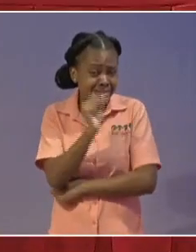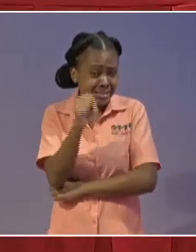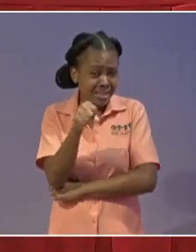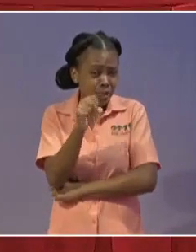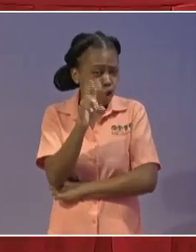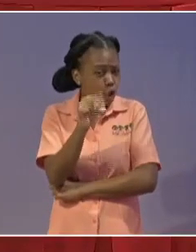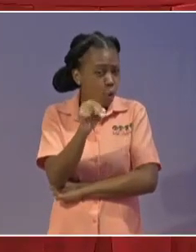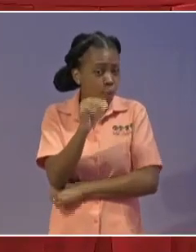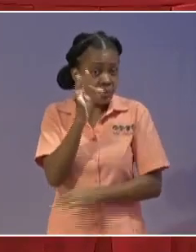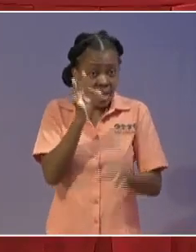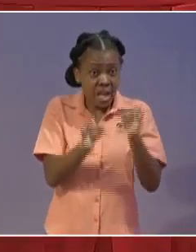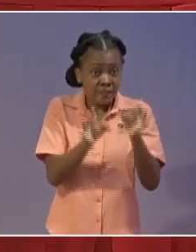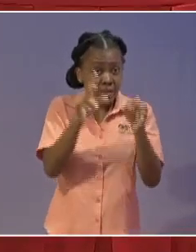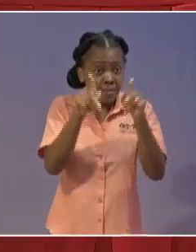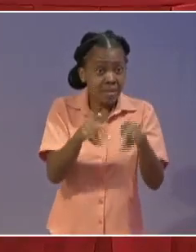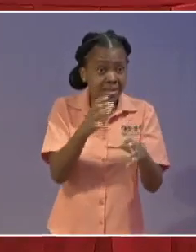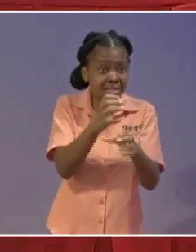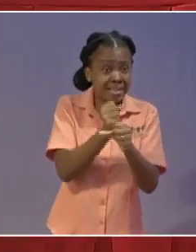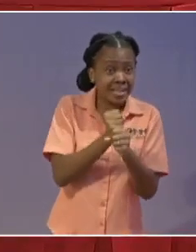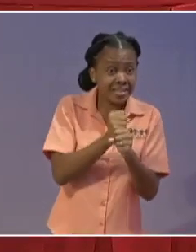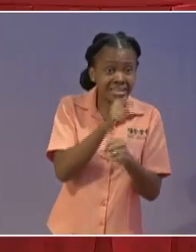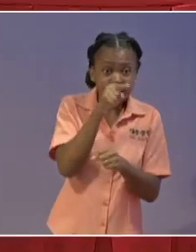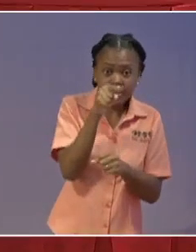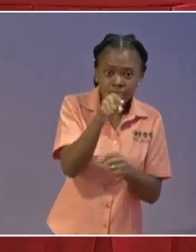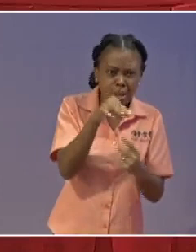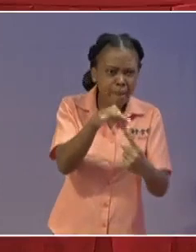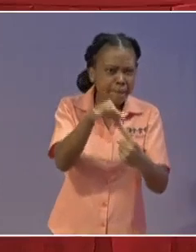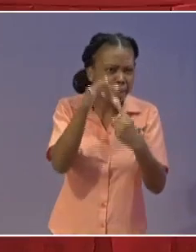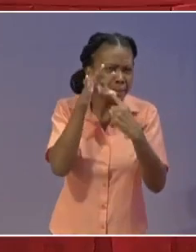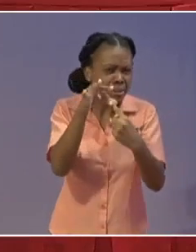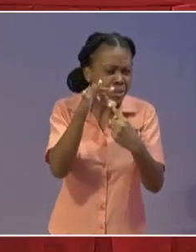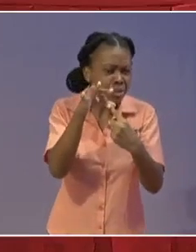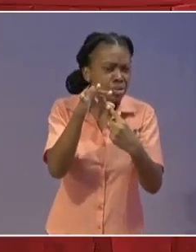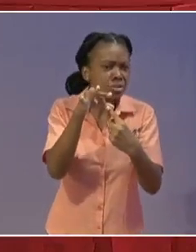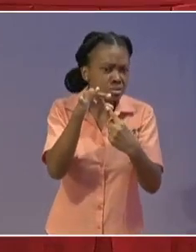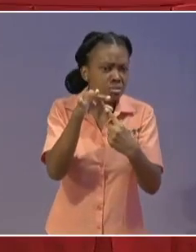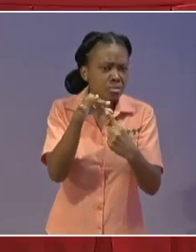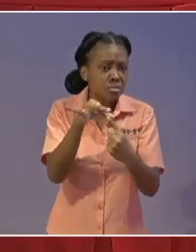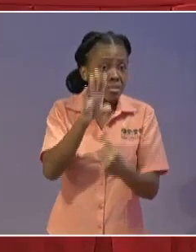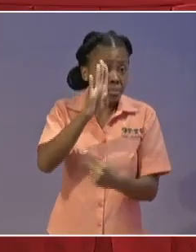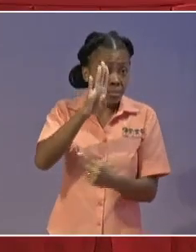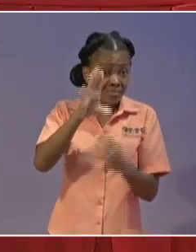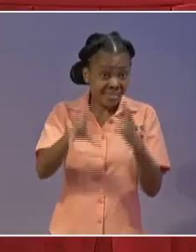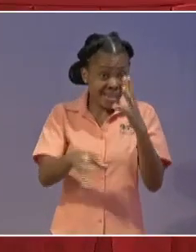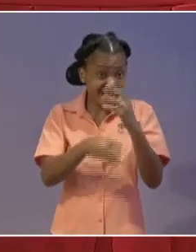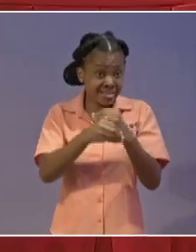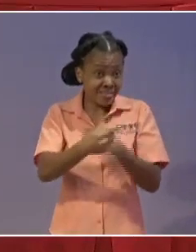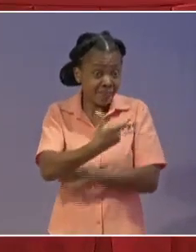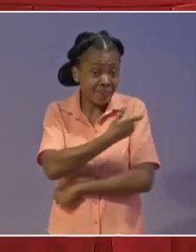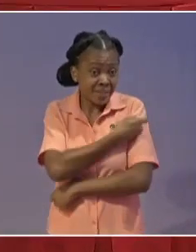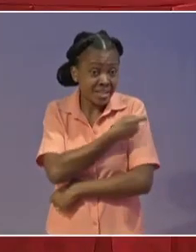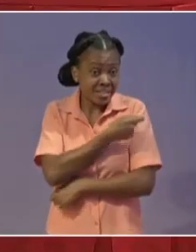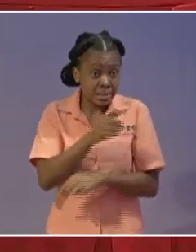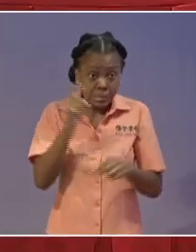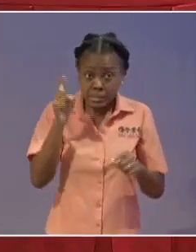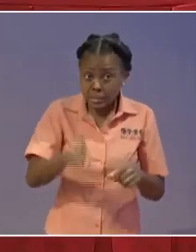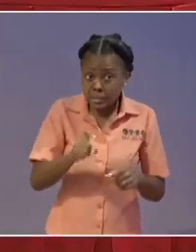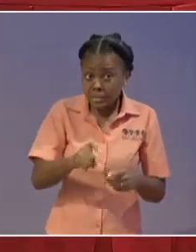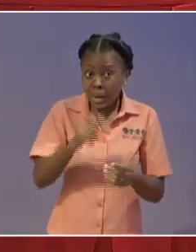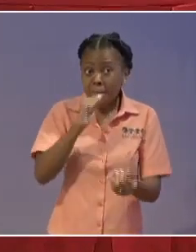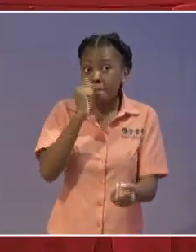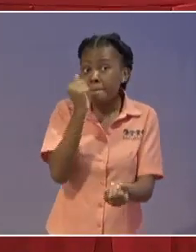booster shots, do these shots have to be WHO approved before we get it? And if not, are we looking